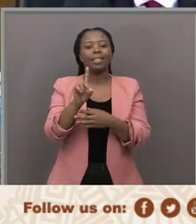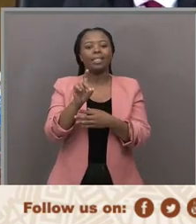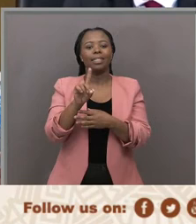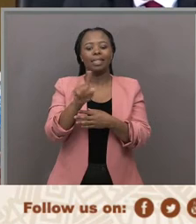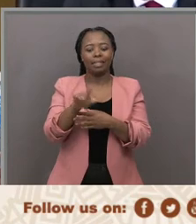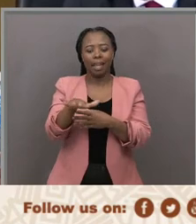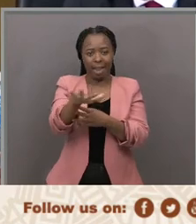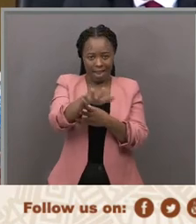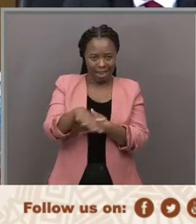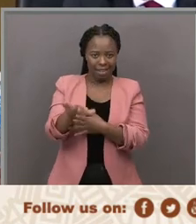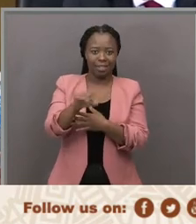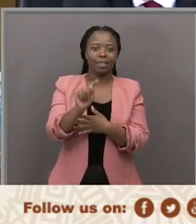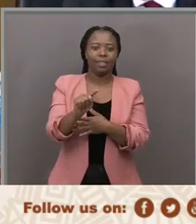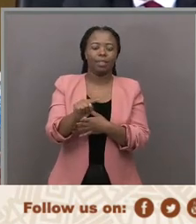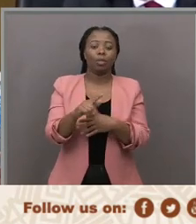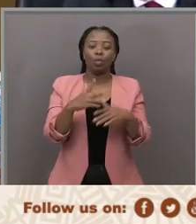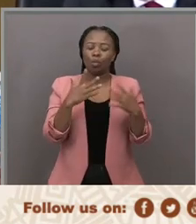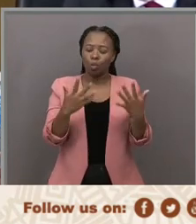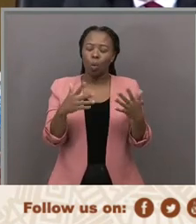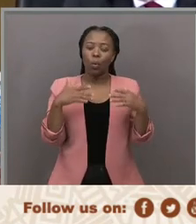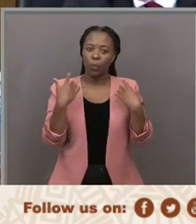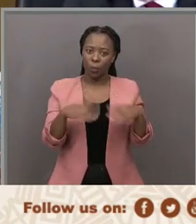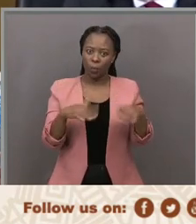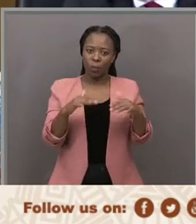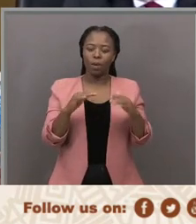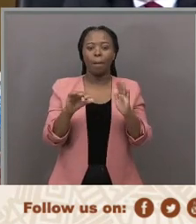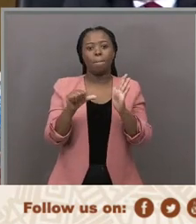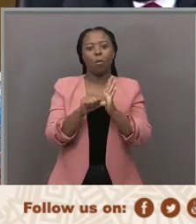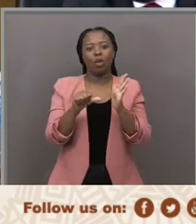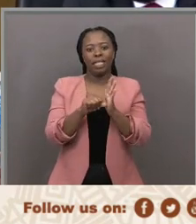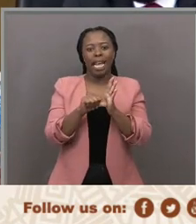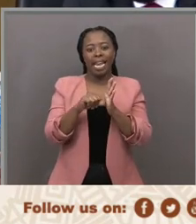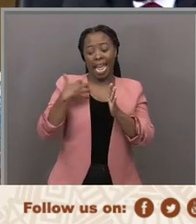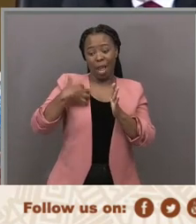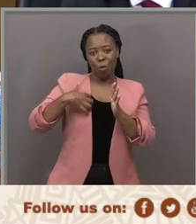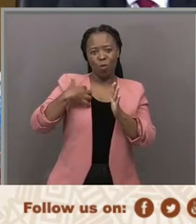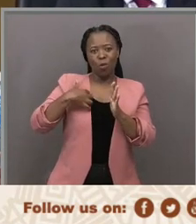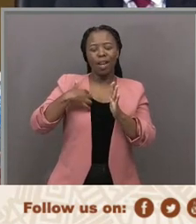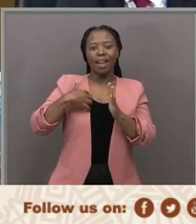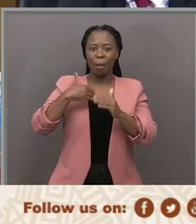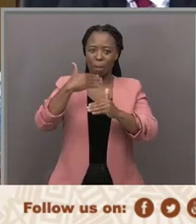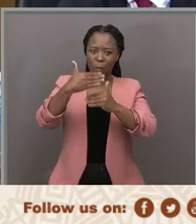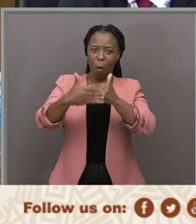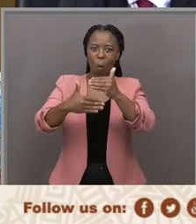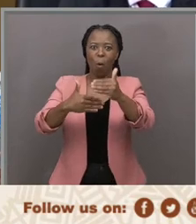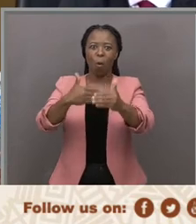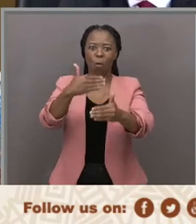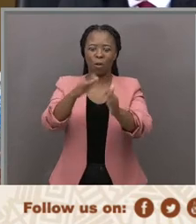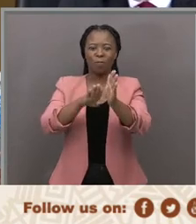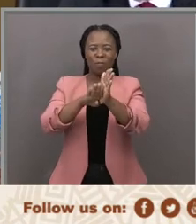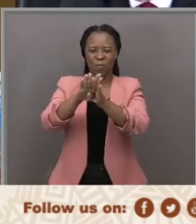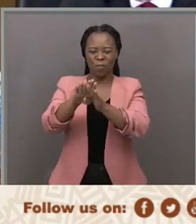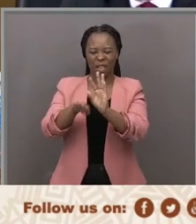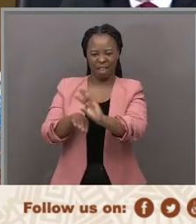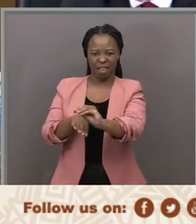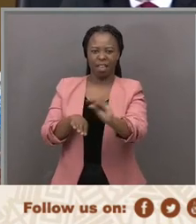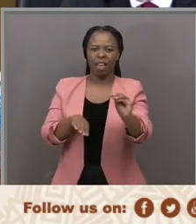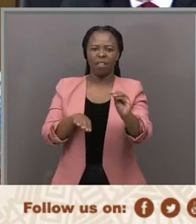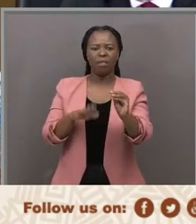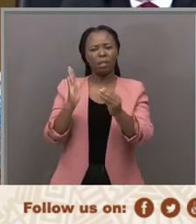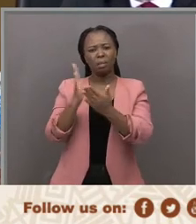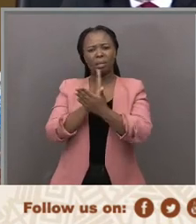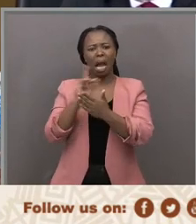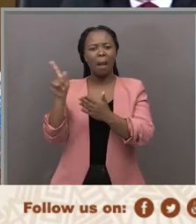is absolutely important that progress is made in Ekurhuleni. Those of you who have not visited the project